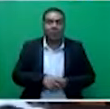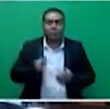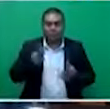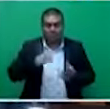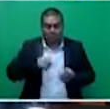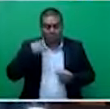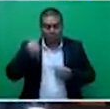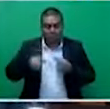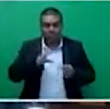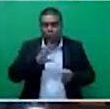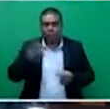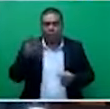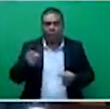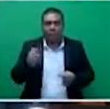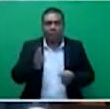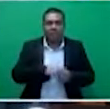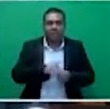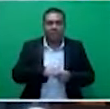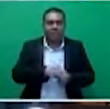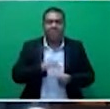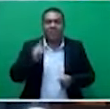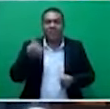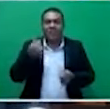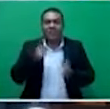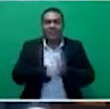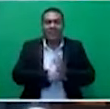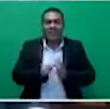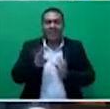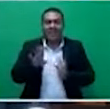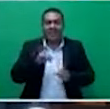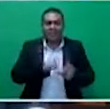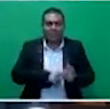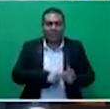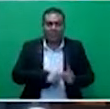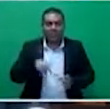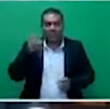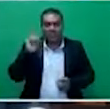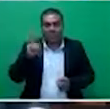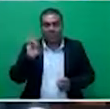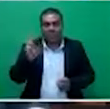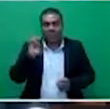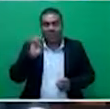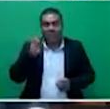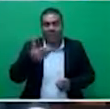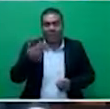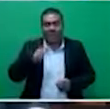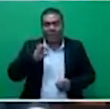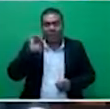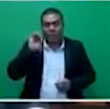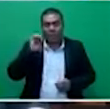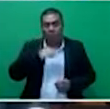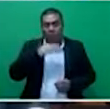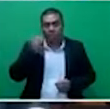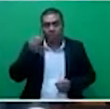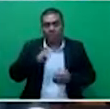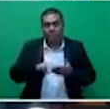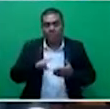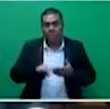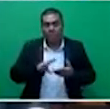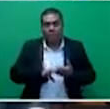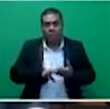we do not have to make the principal repayments for the first 10 years. Again, this $900 million cannot be compared to $900 million